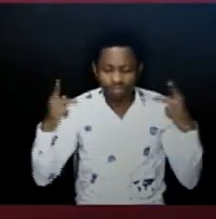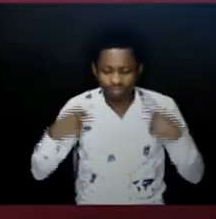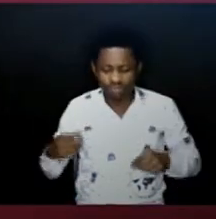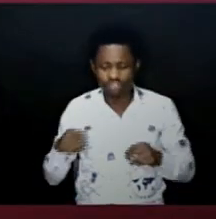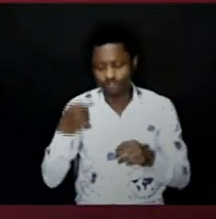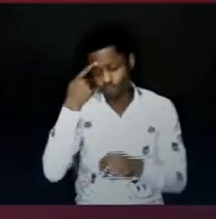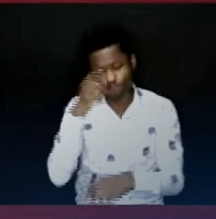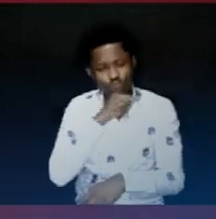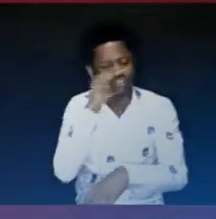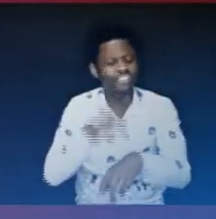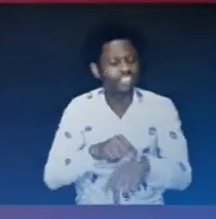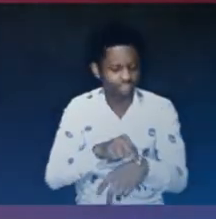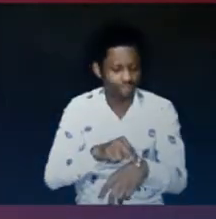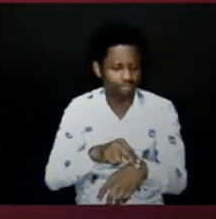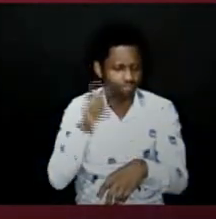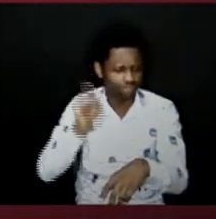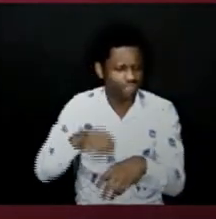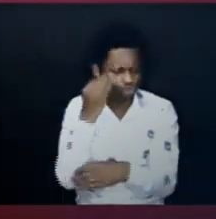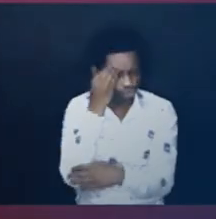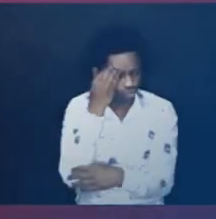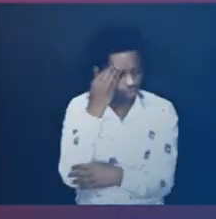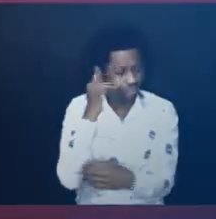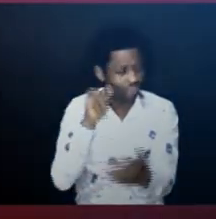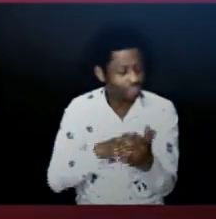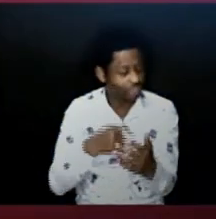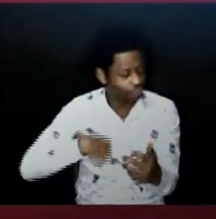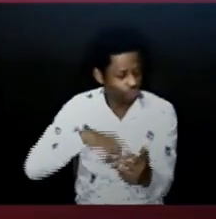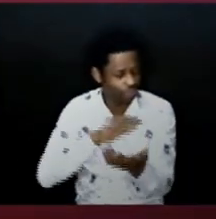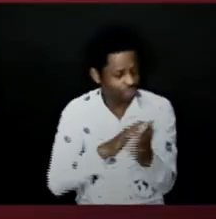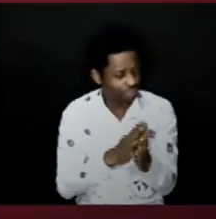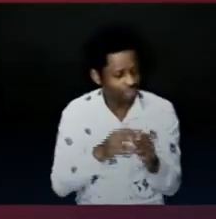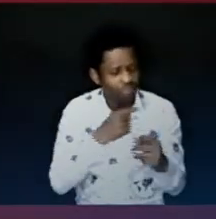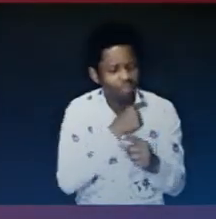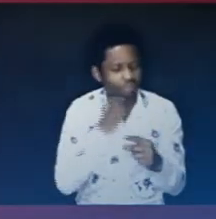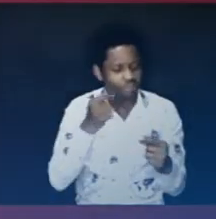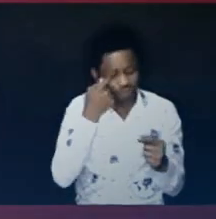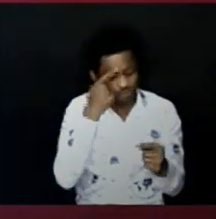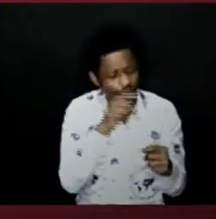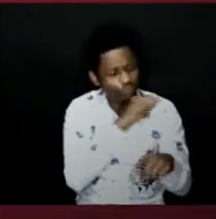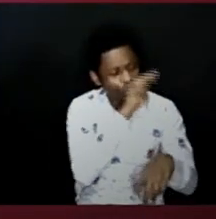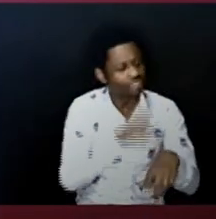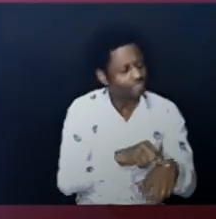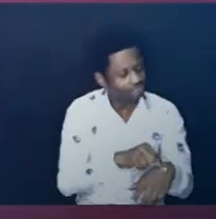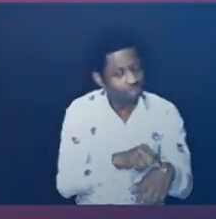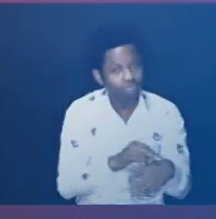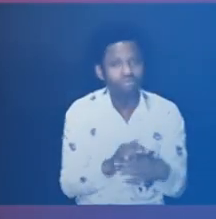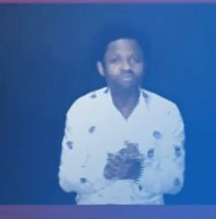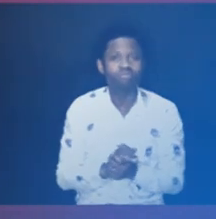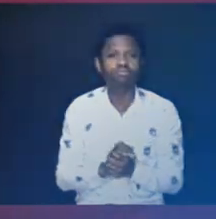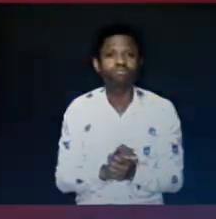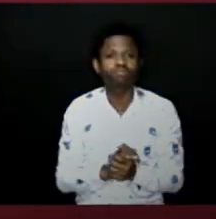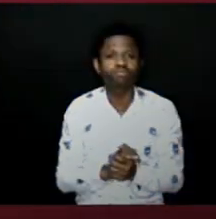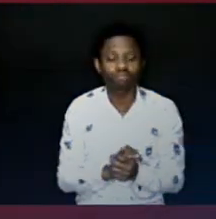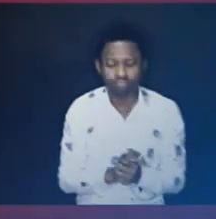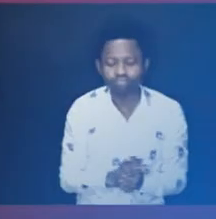nations. We have been made priests to the nations. I read